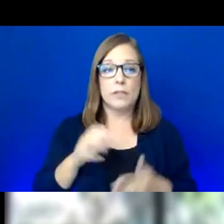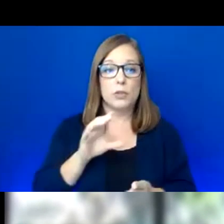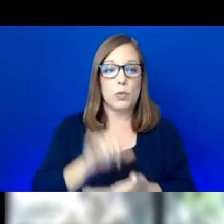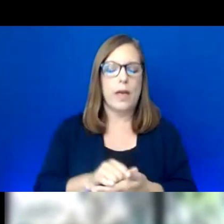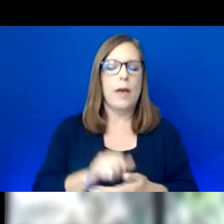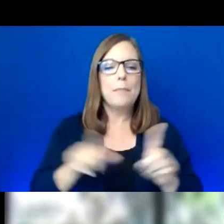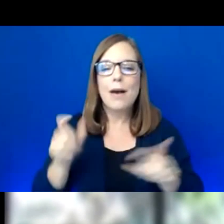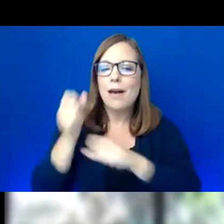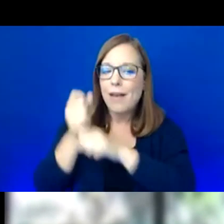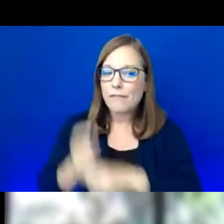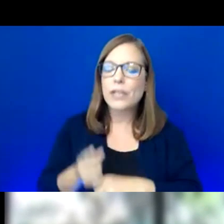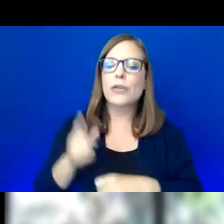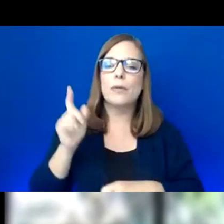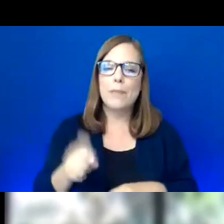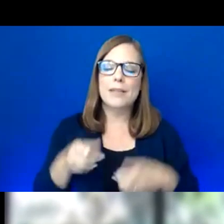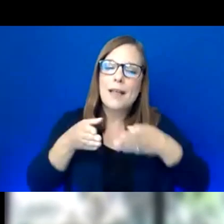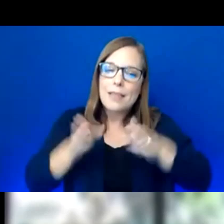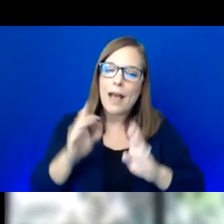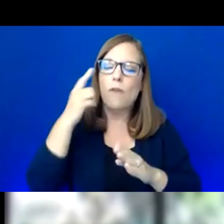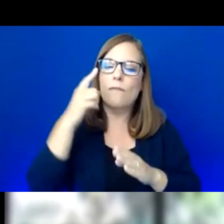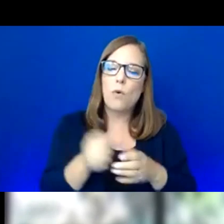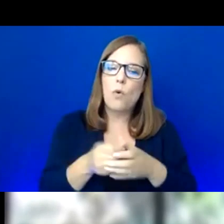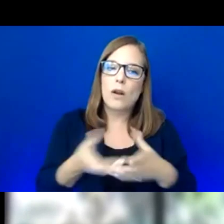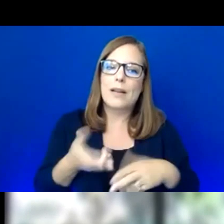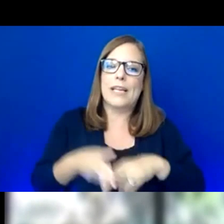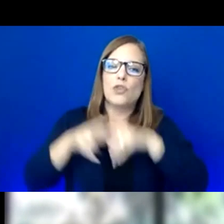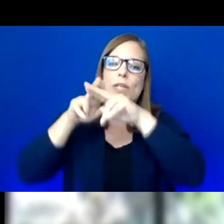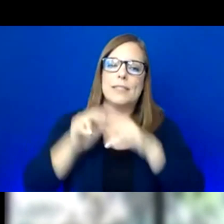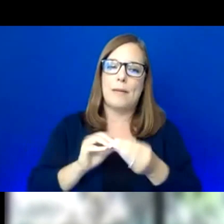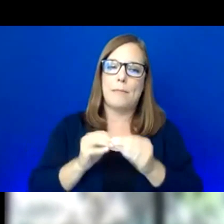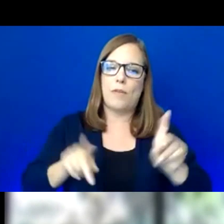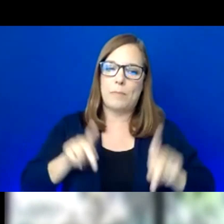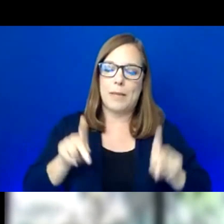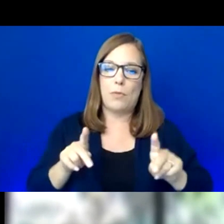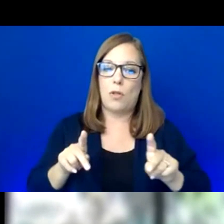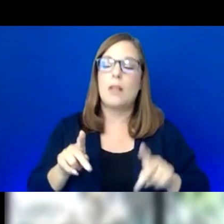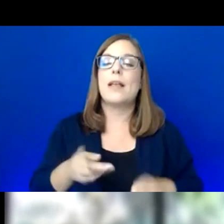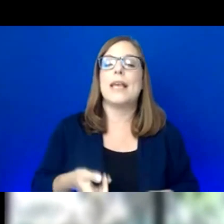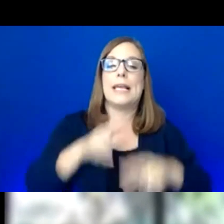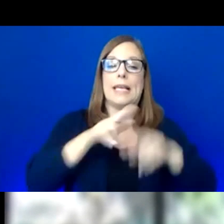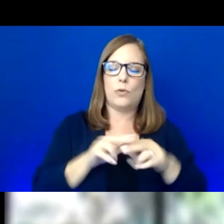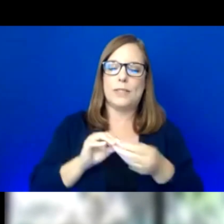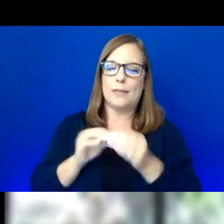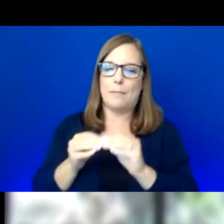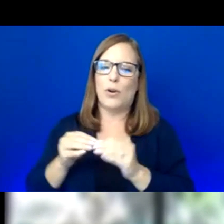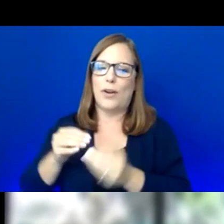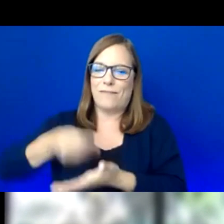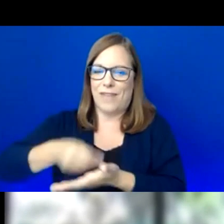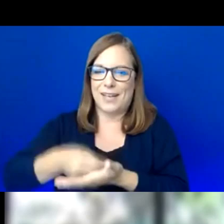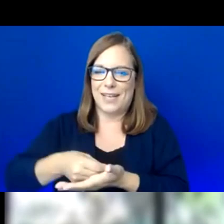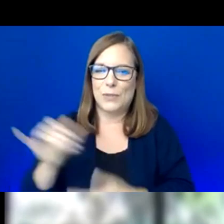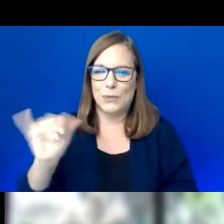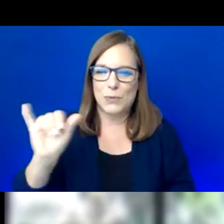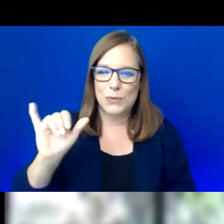year we can serve more and more people as the population increases, but we also have the funding to do that. We also want to make